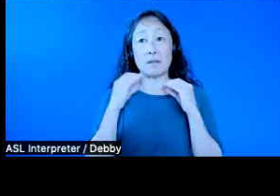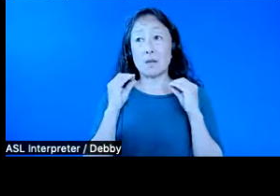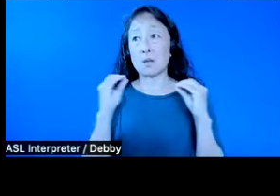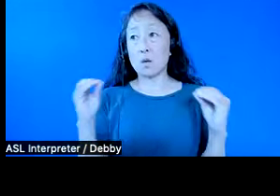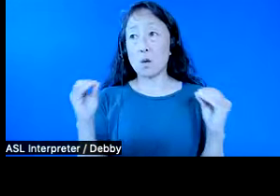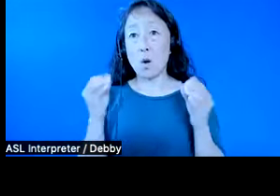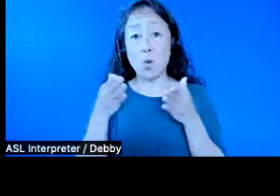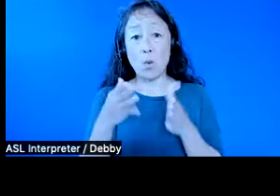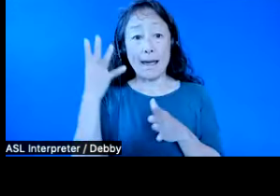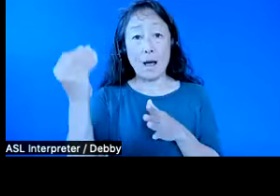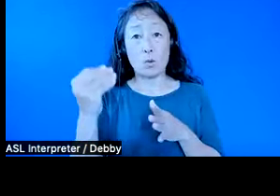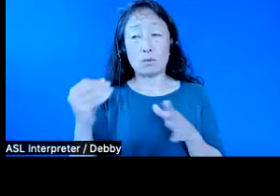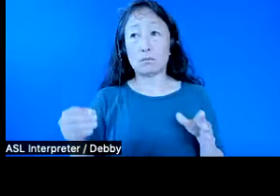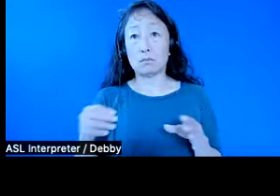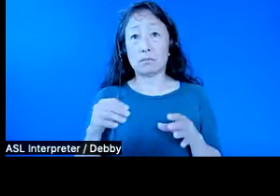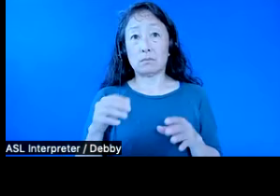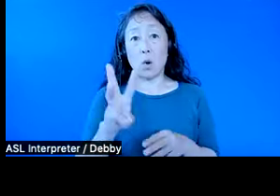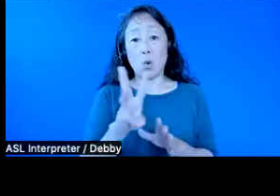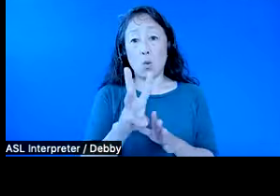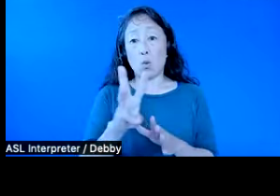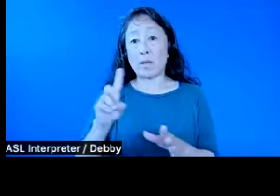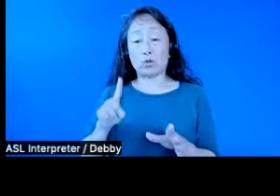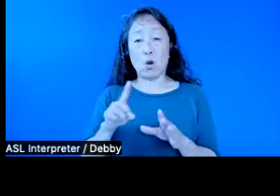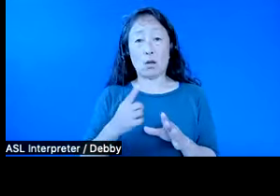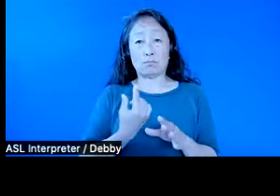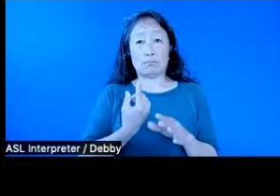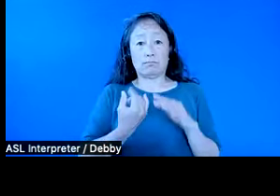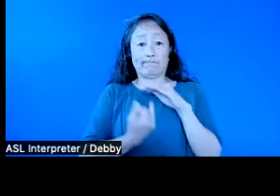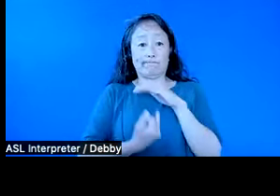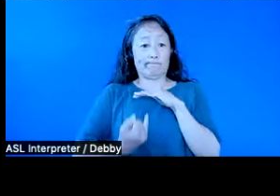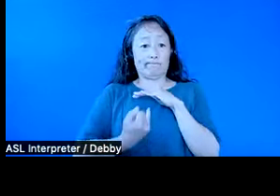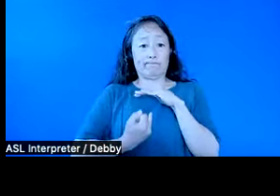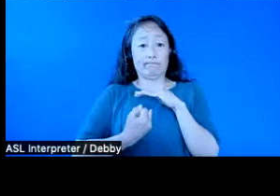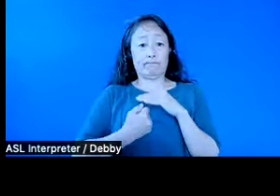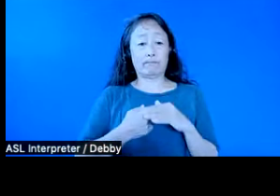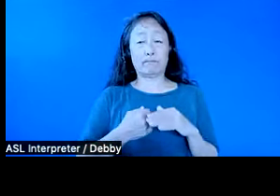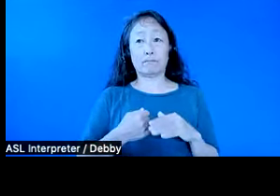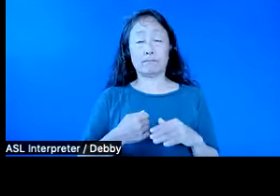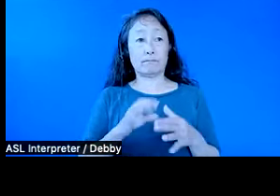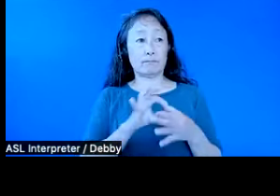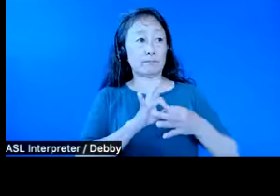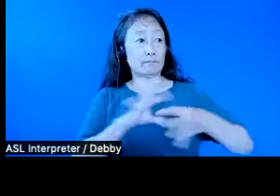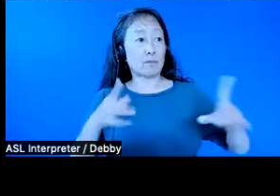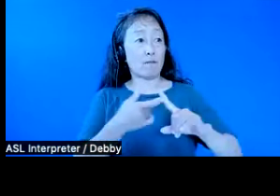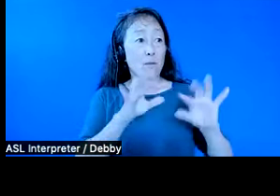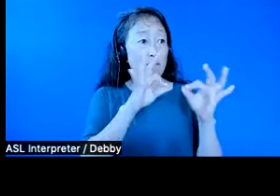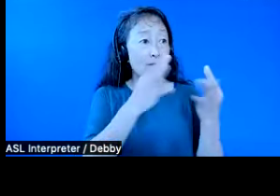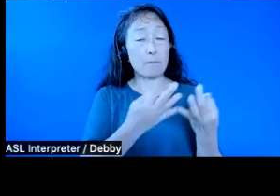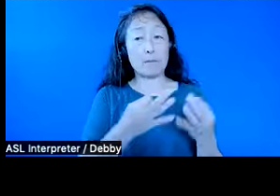totally withdraw from community, from family, from